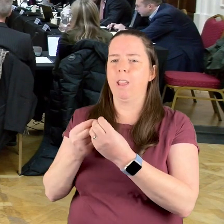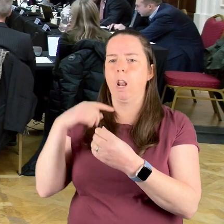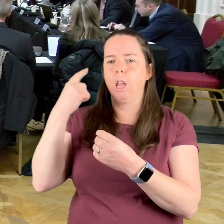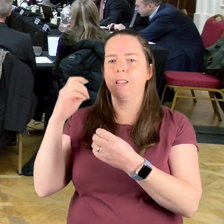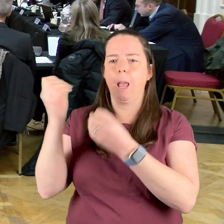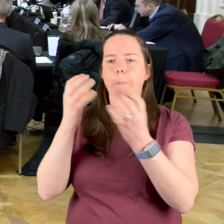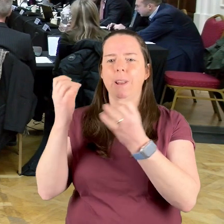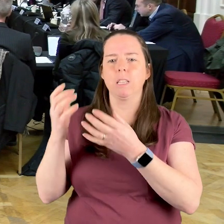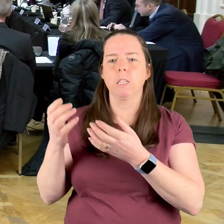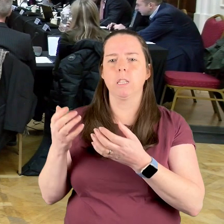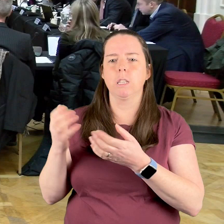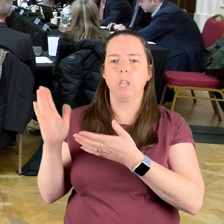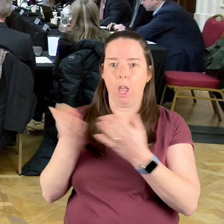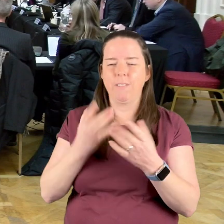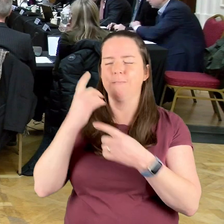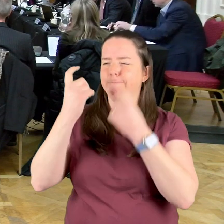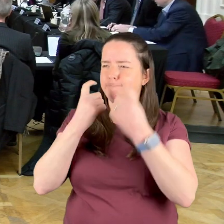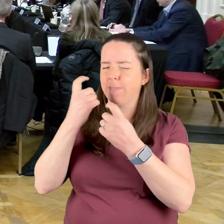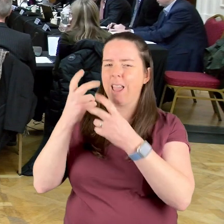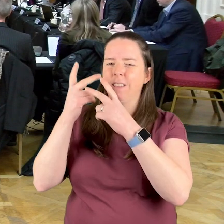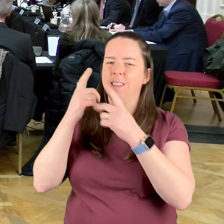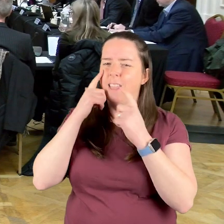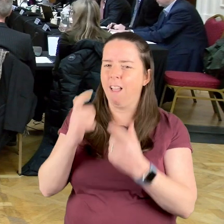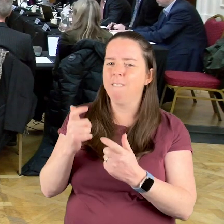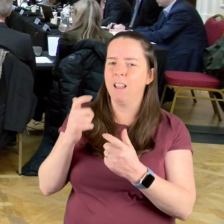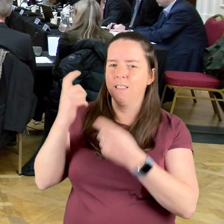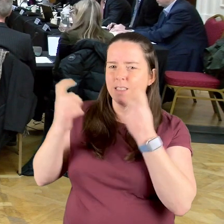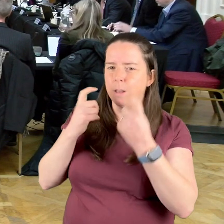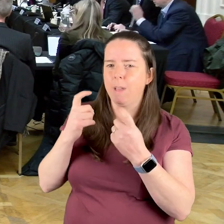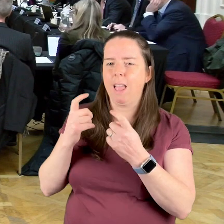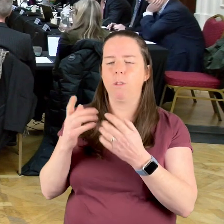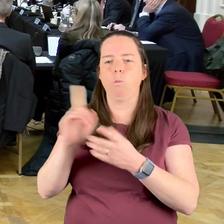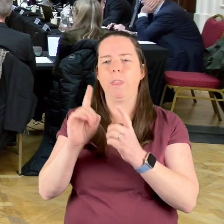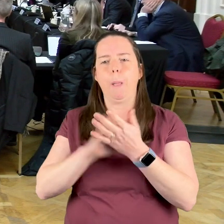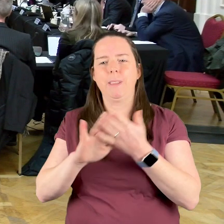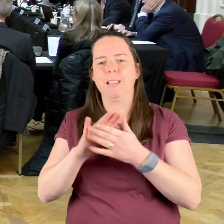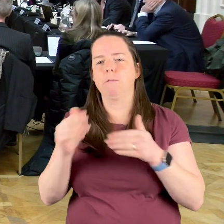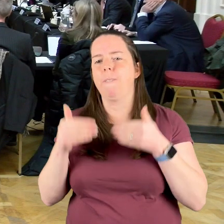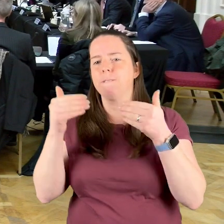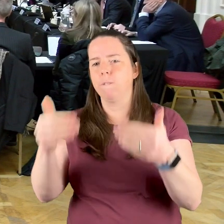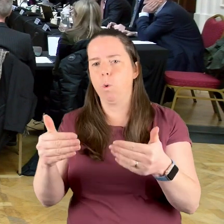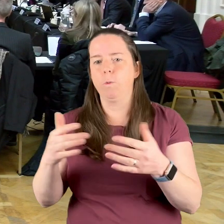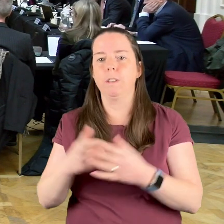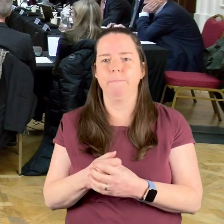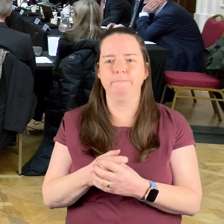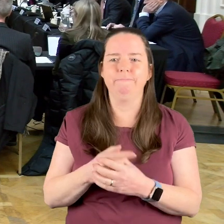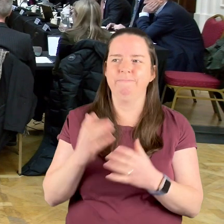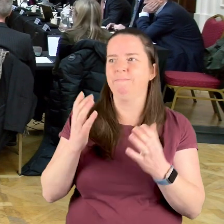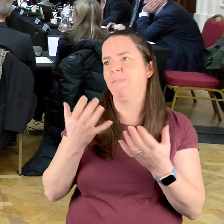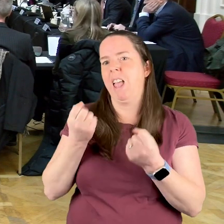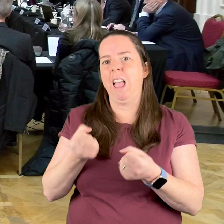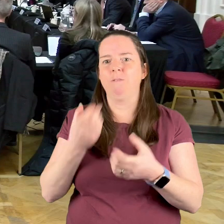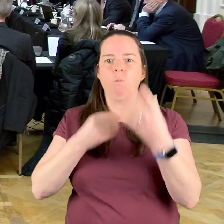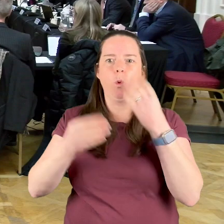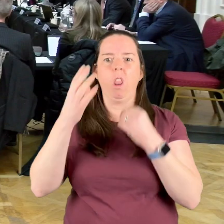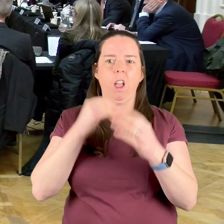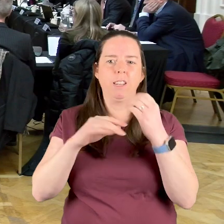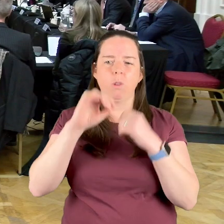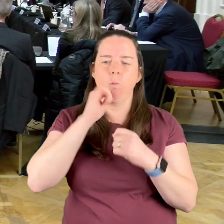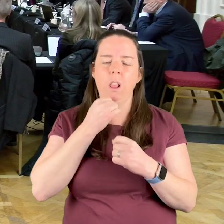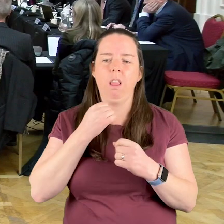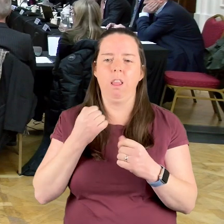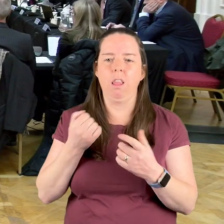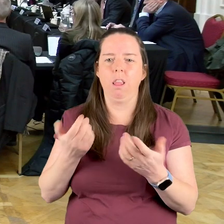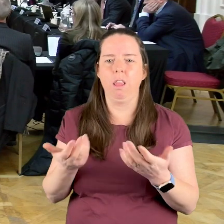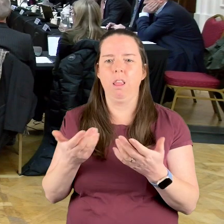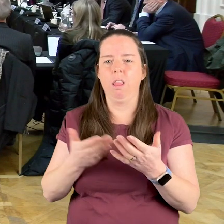to think about carefully, what that means going forward for us all. We're going to have more learning, aren't we, over the coming weeks as